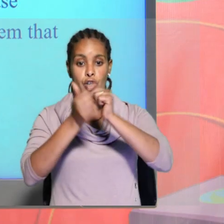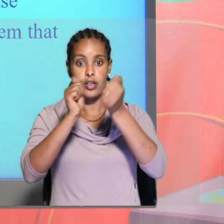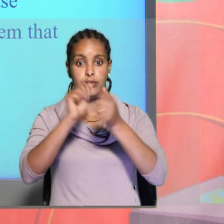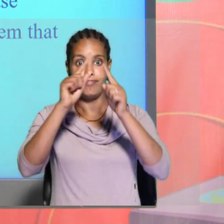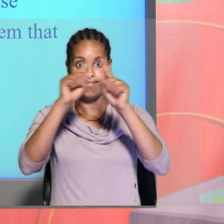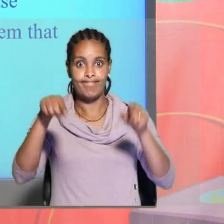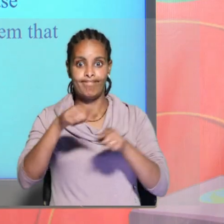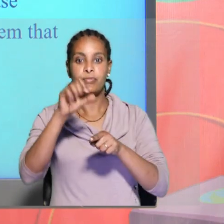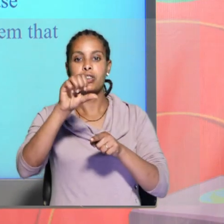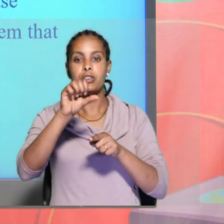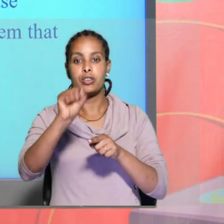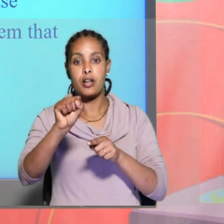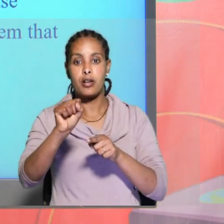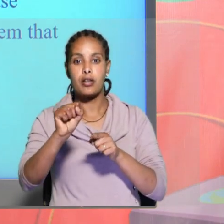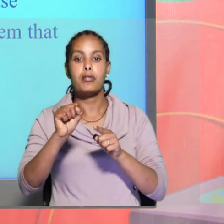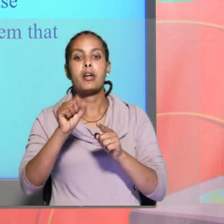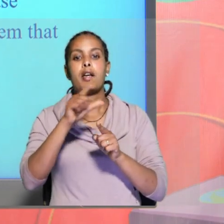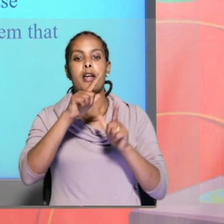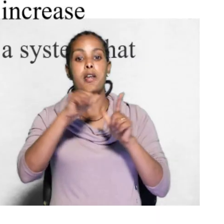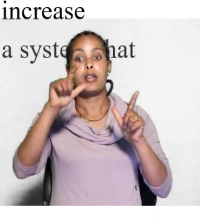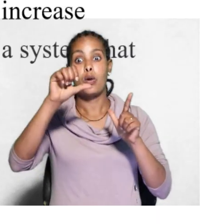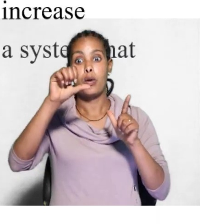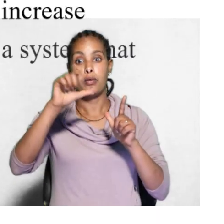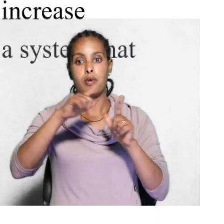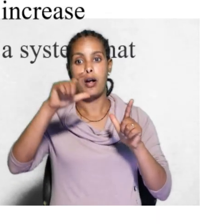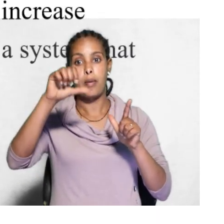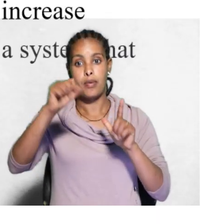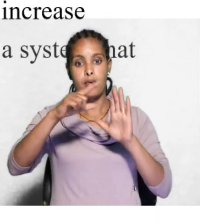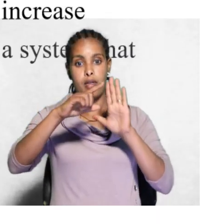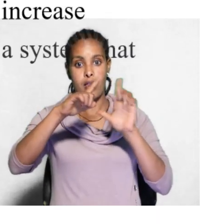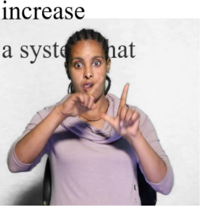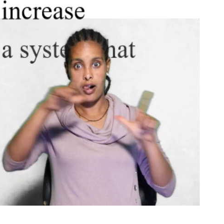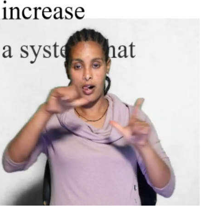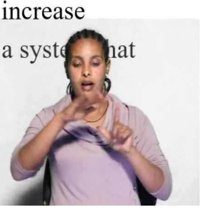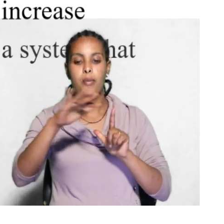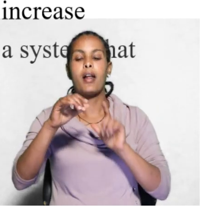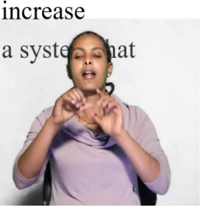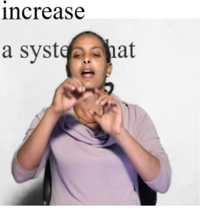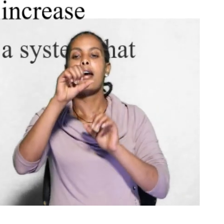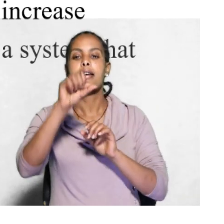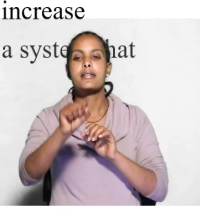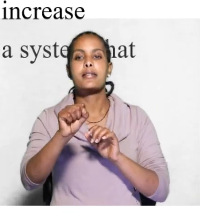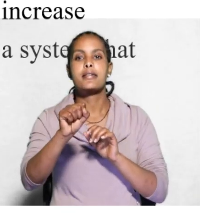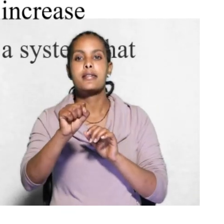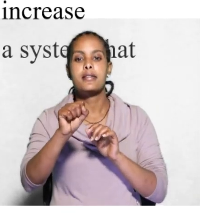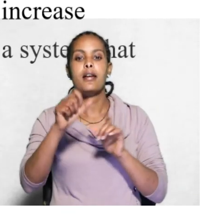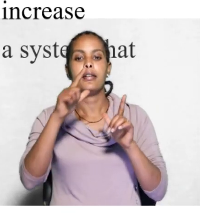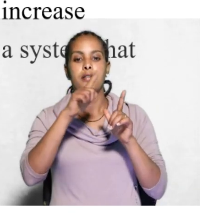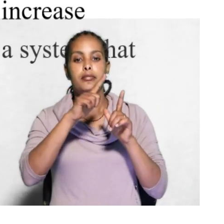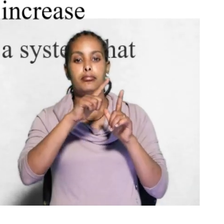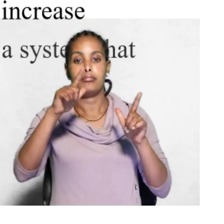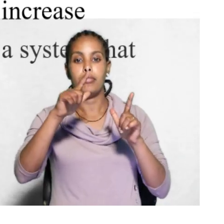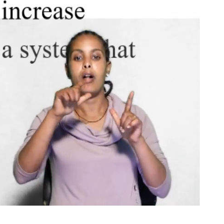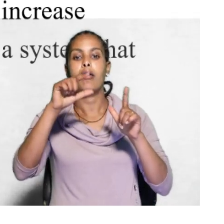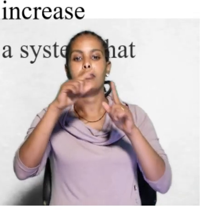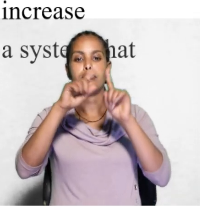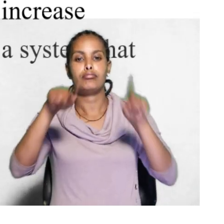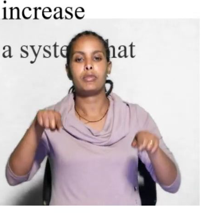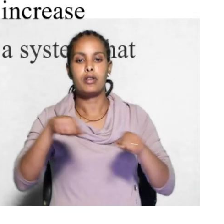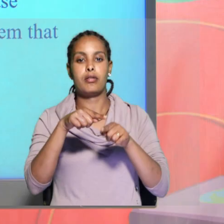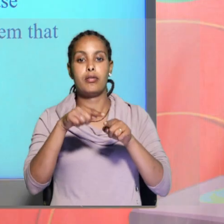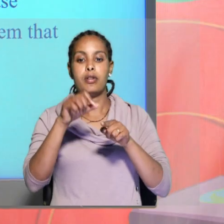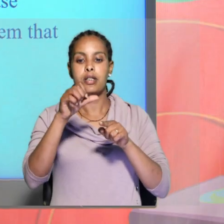change. Entropy is denoted by capital S and entropy change denoted by